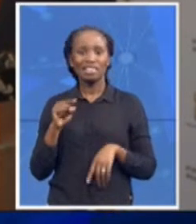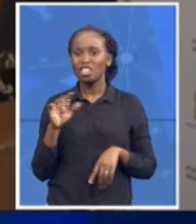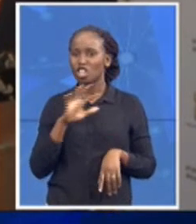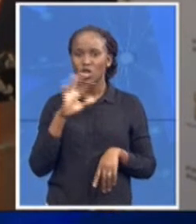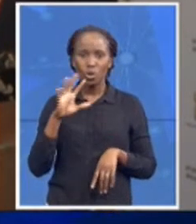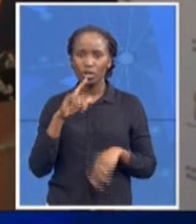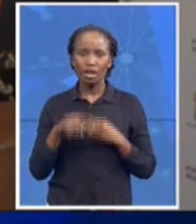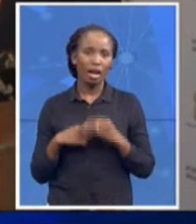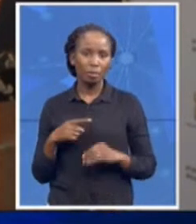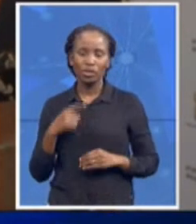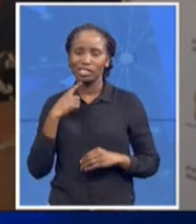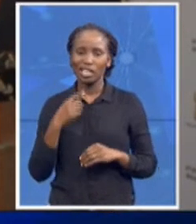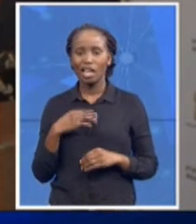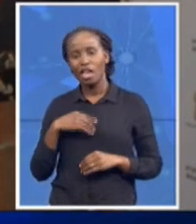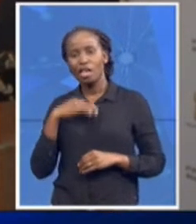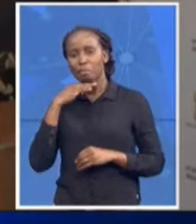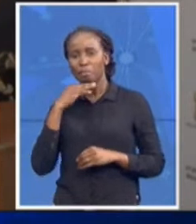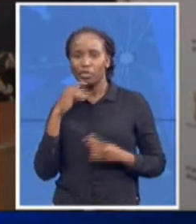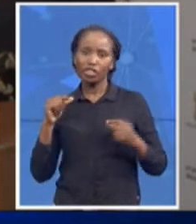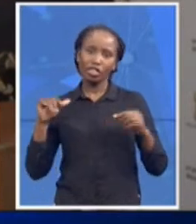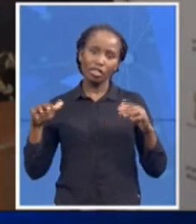given.